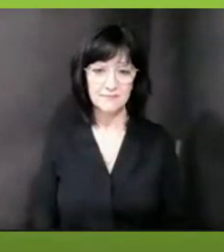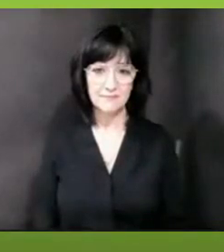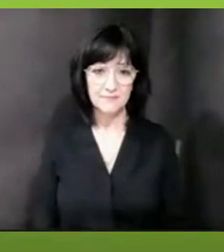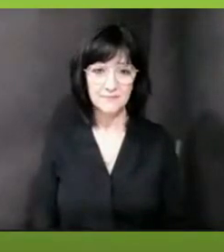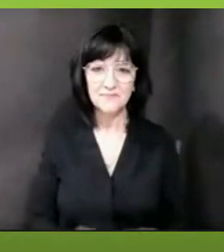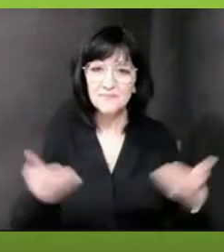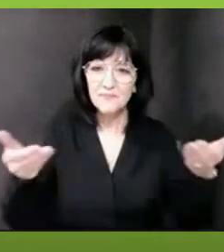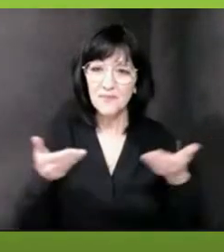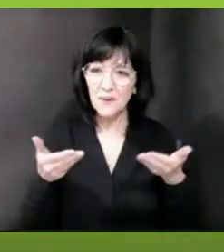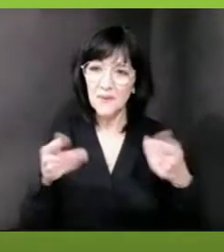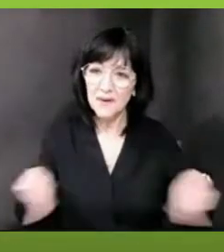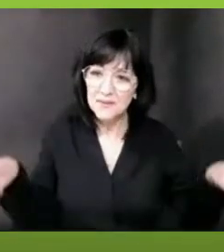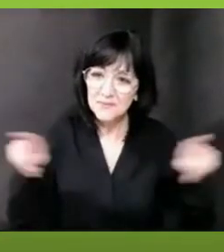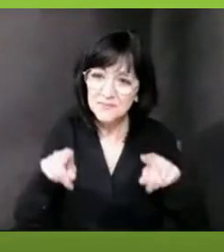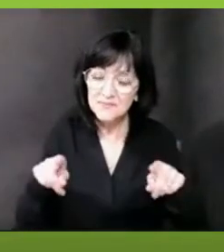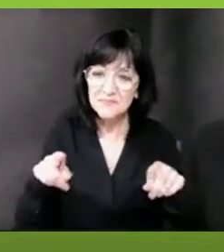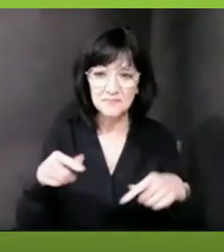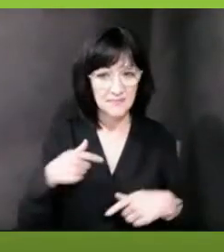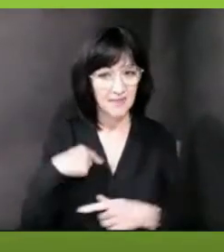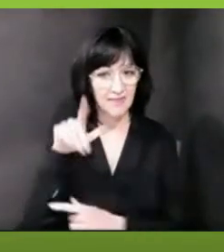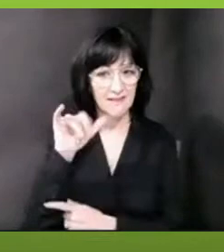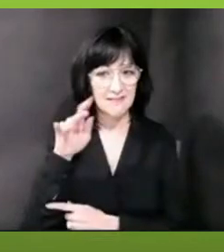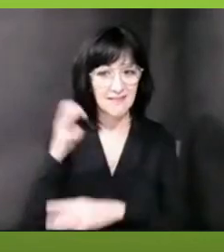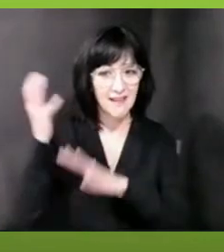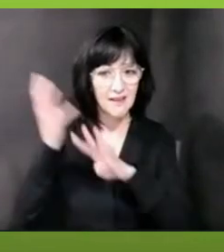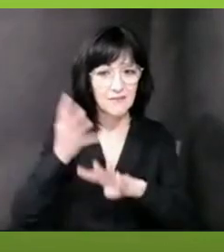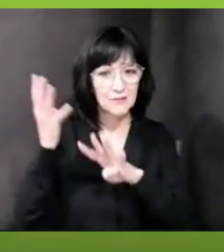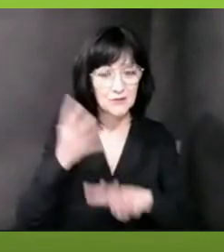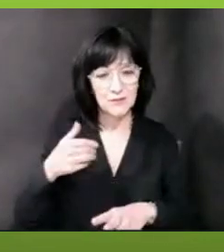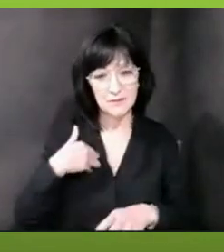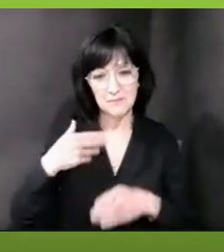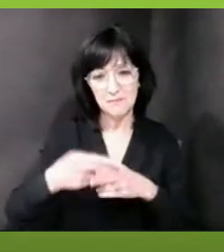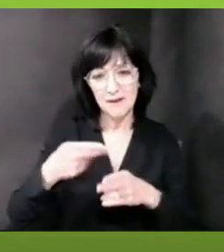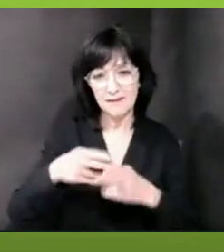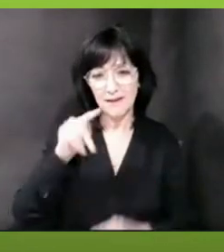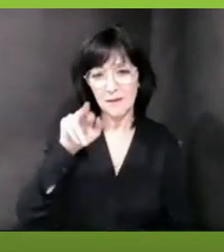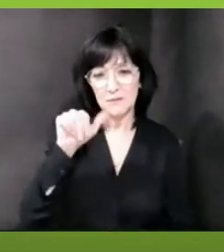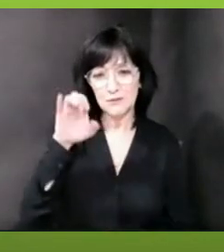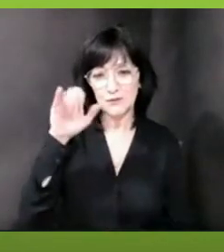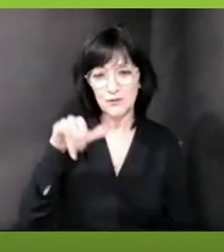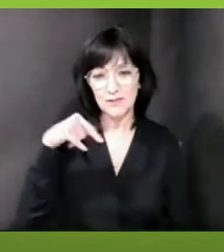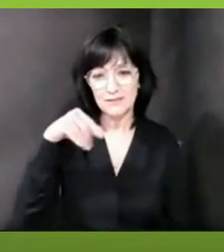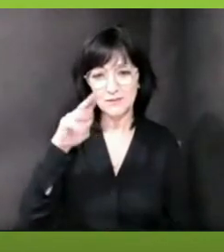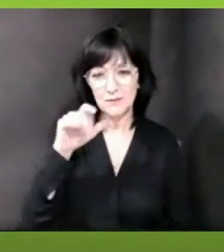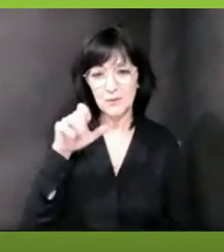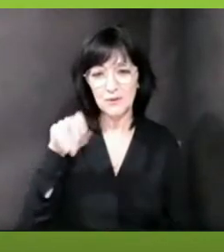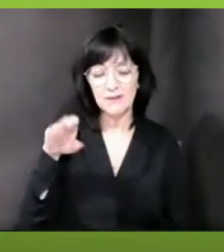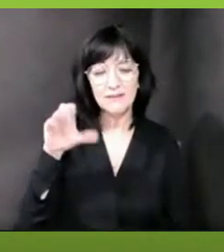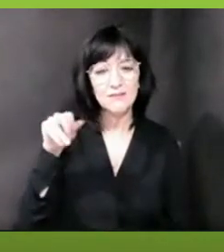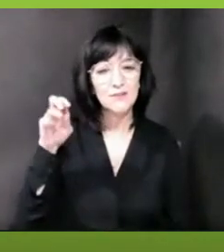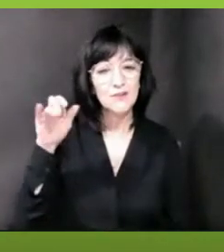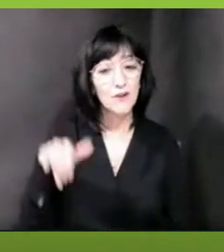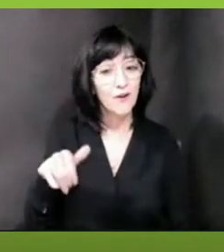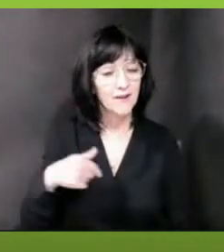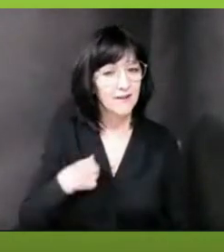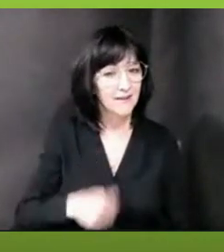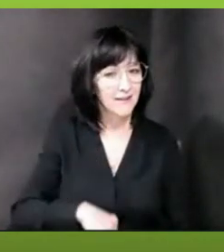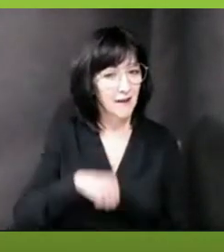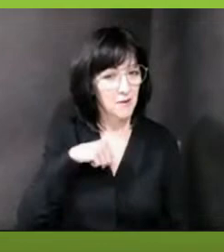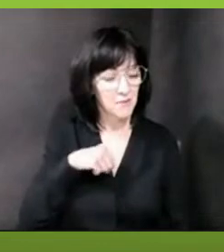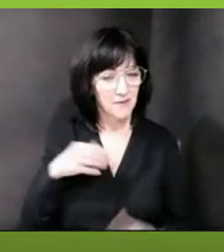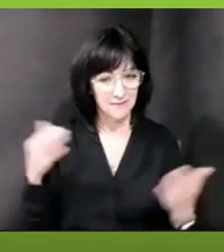Welcome everyone to our live stream discussion. I'm Tracy Quillen-Carney and I'm privileged to be here today as an invested